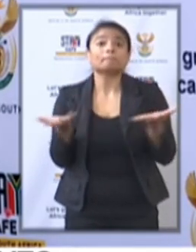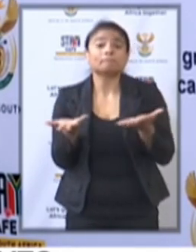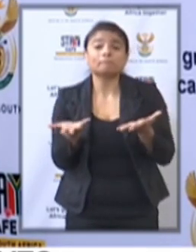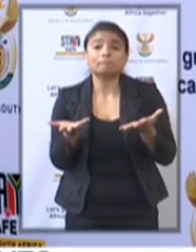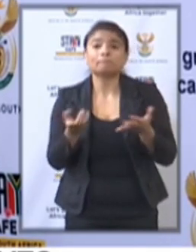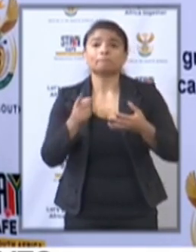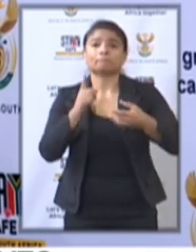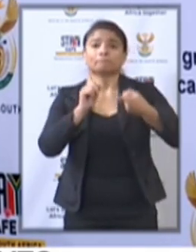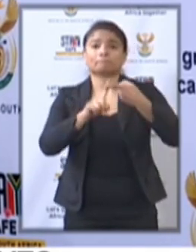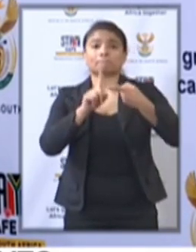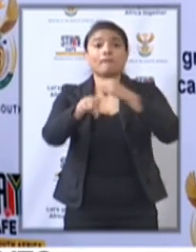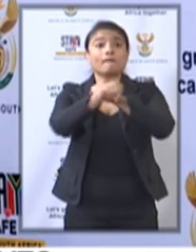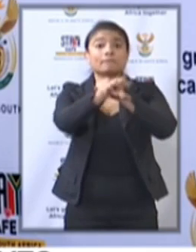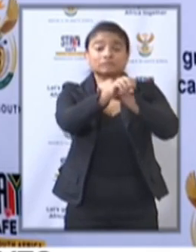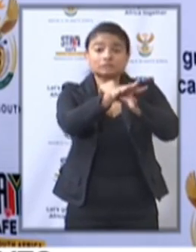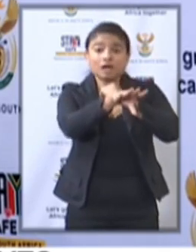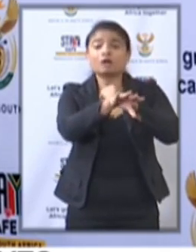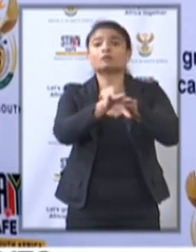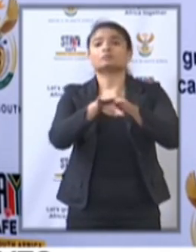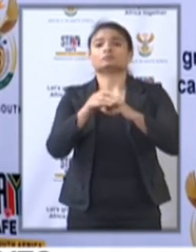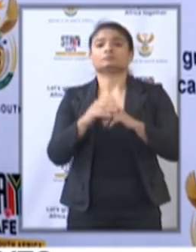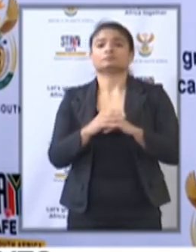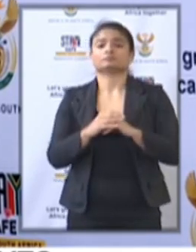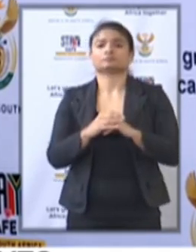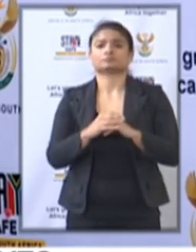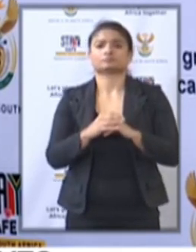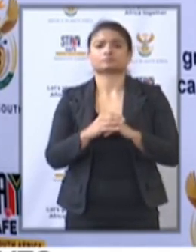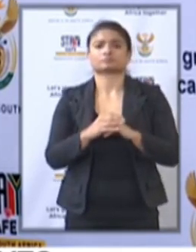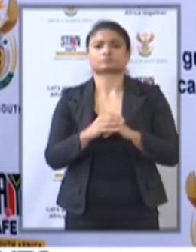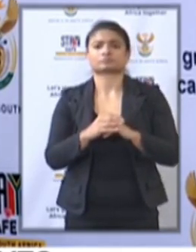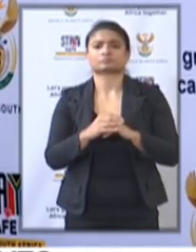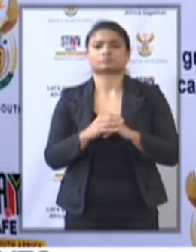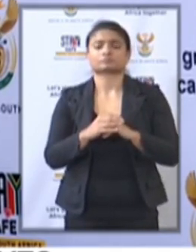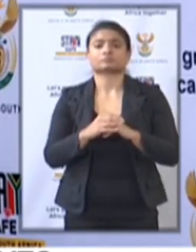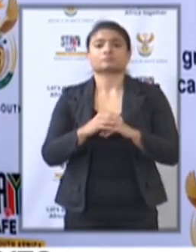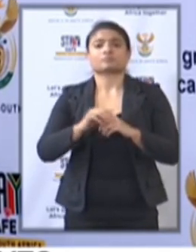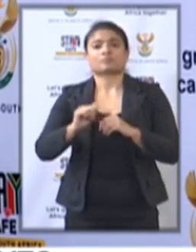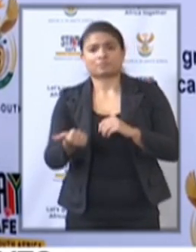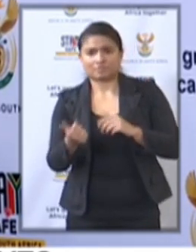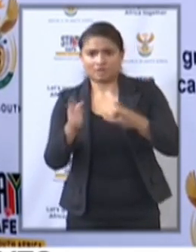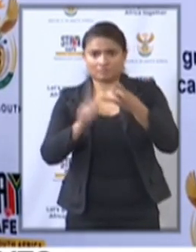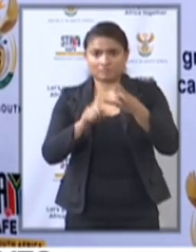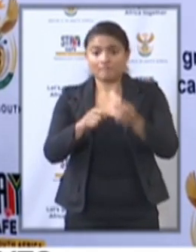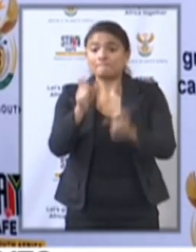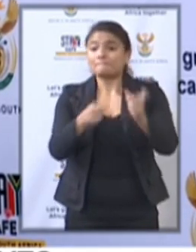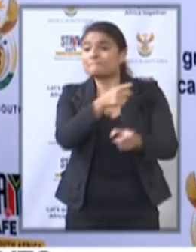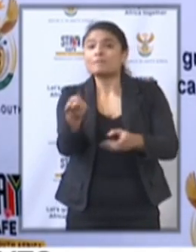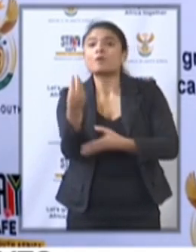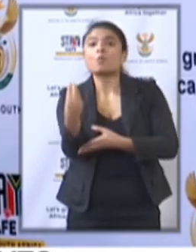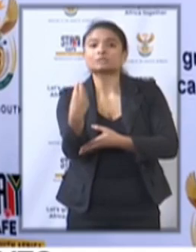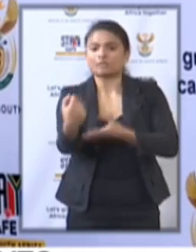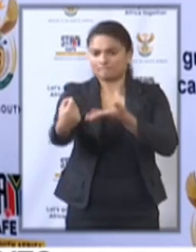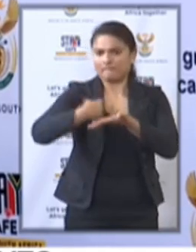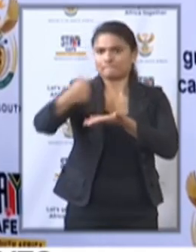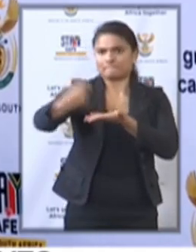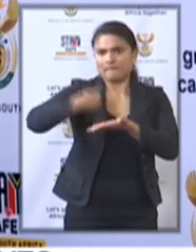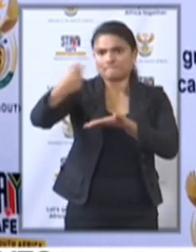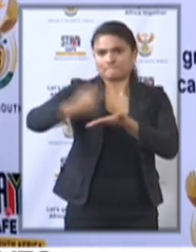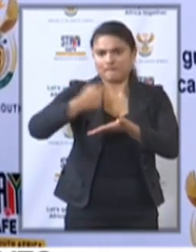journalist and also through WhatsApps and